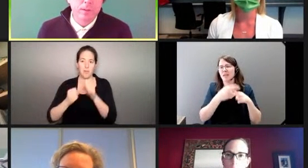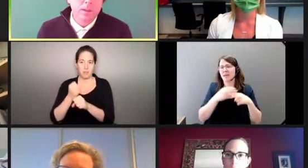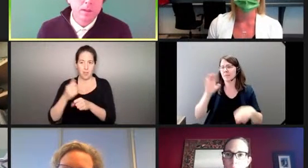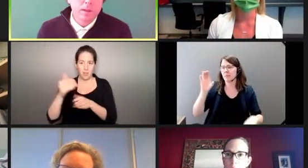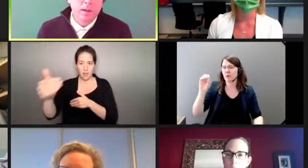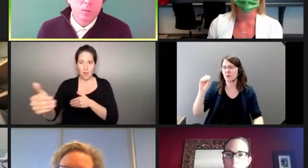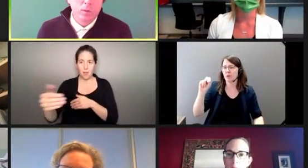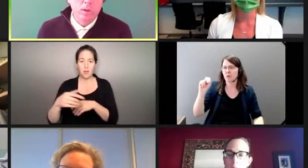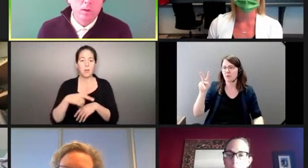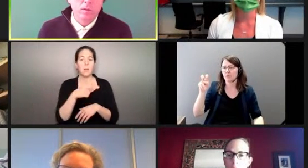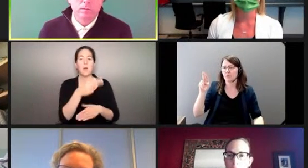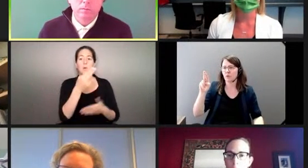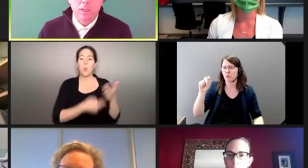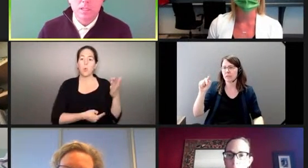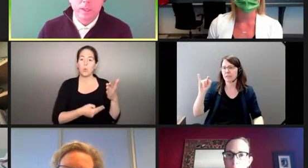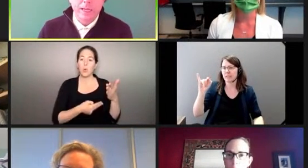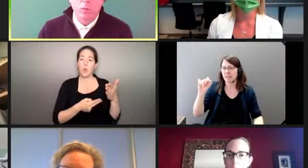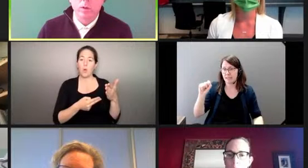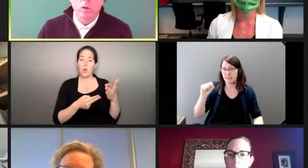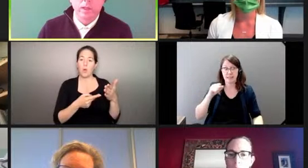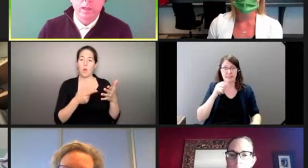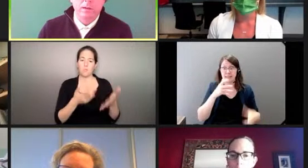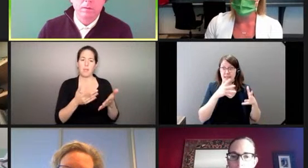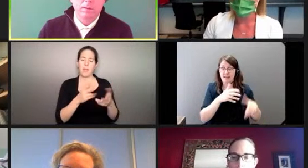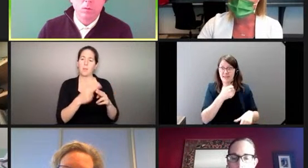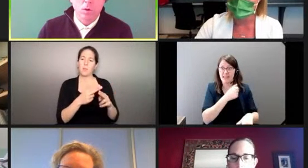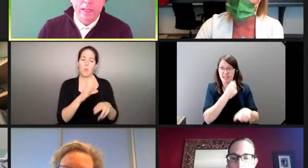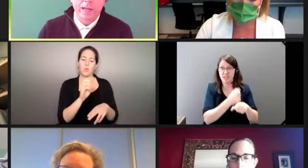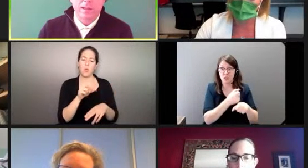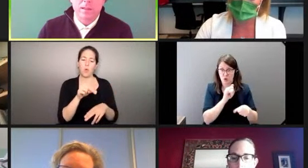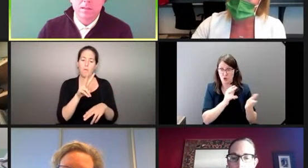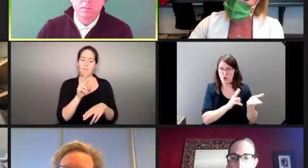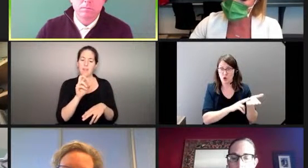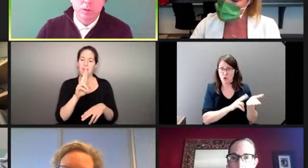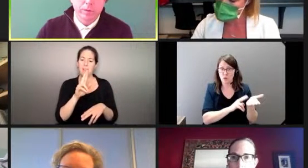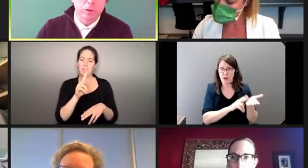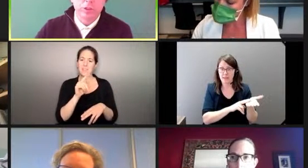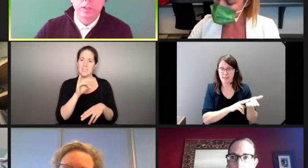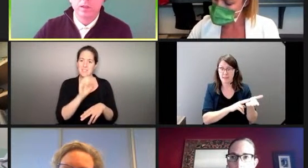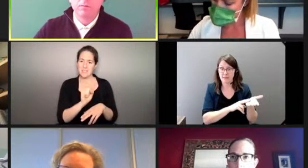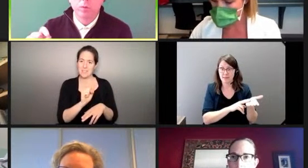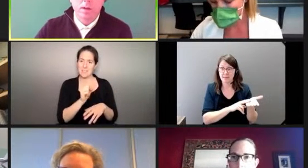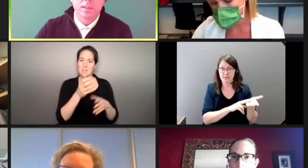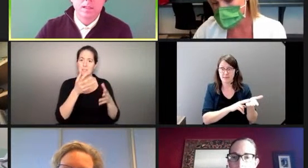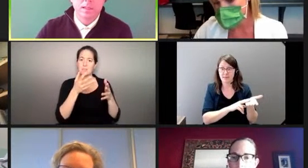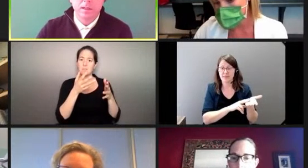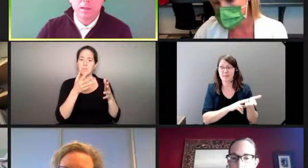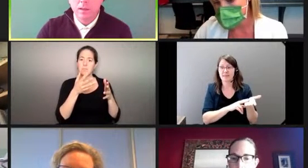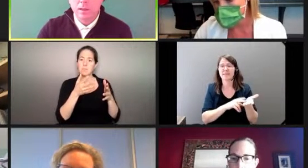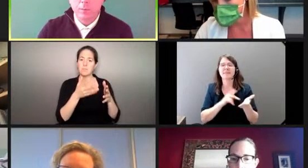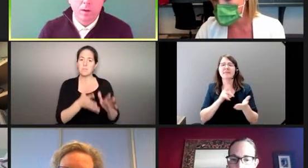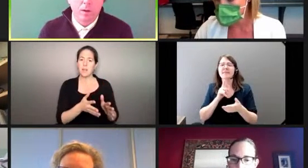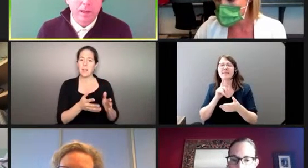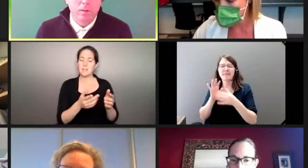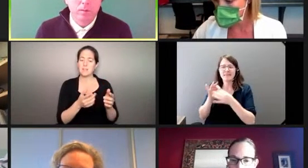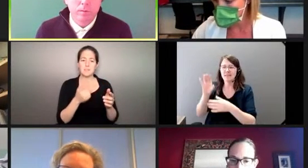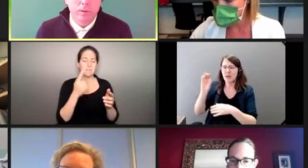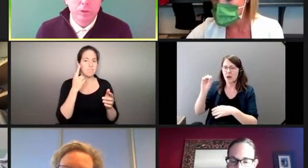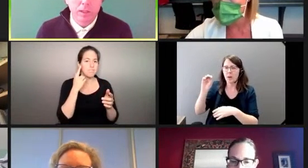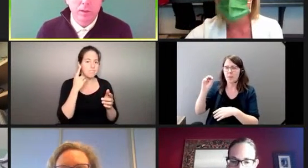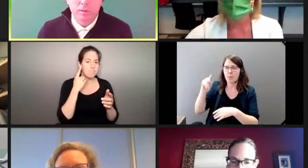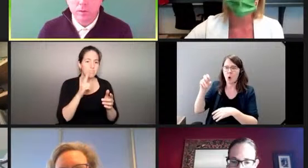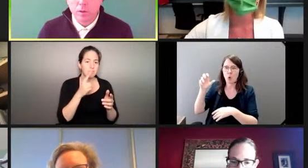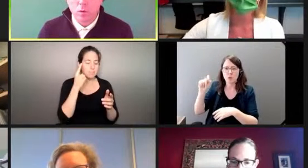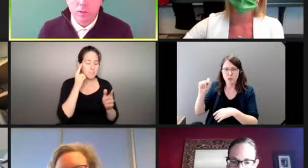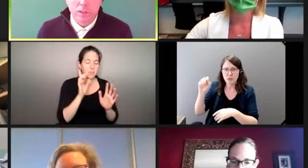left, this plan will look at organics, diversion, and processing. But I'll allow